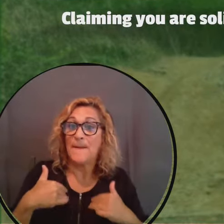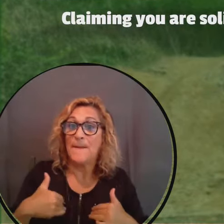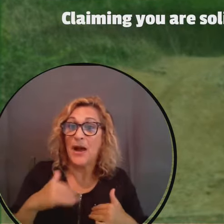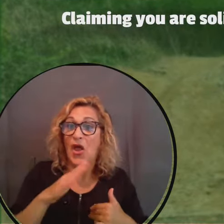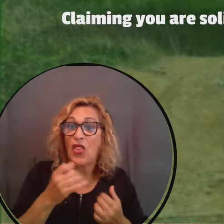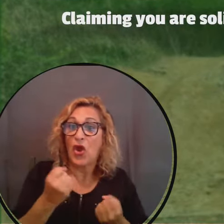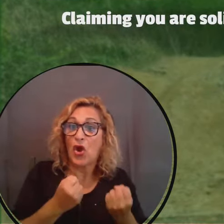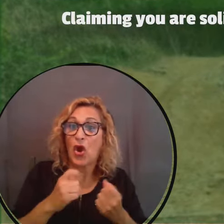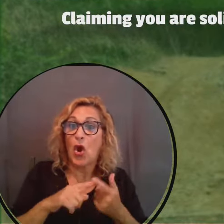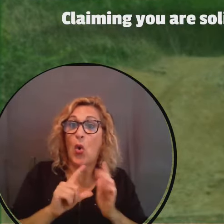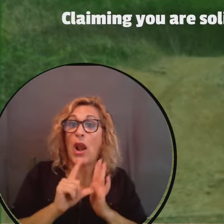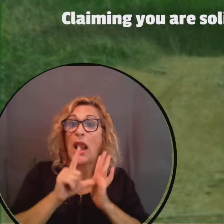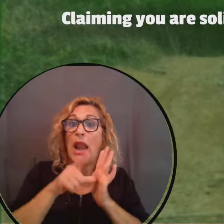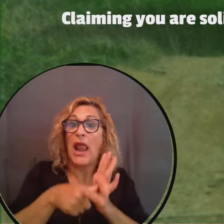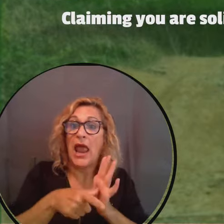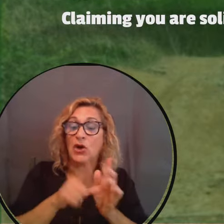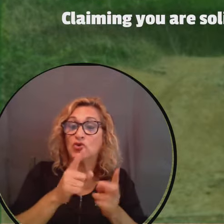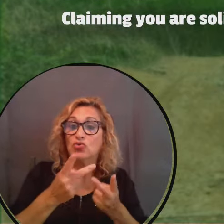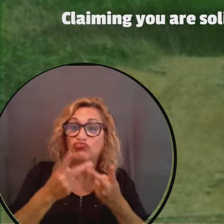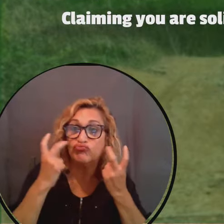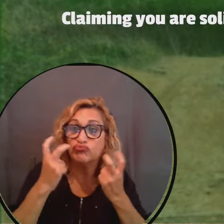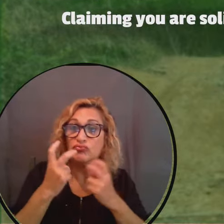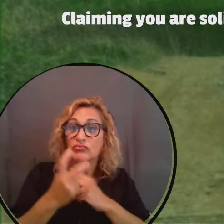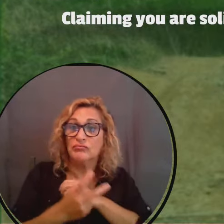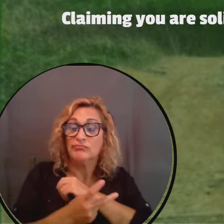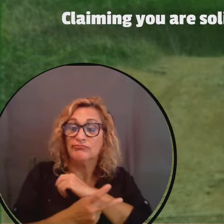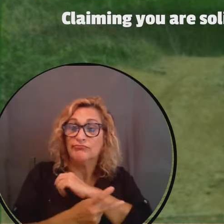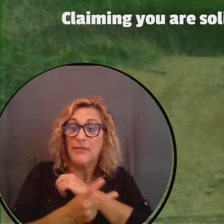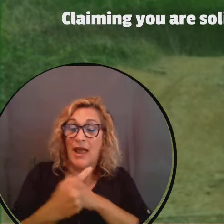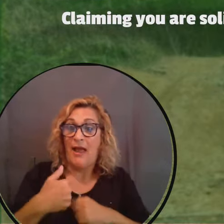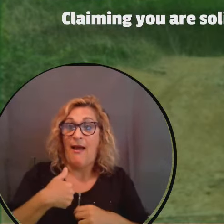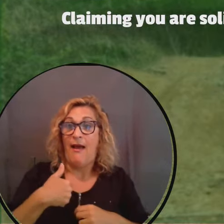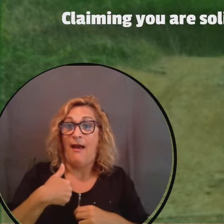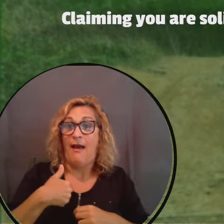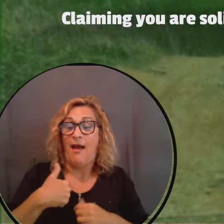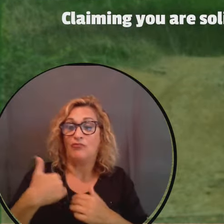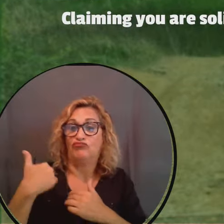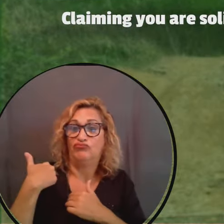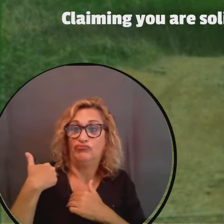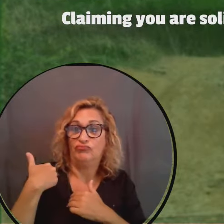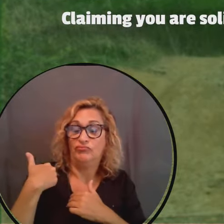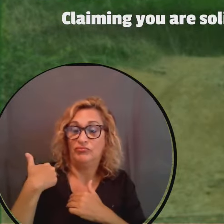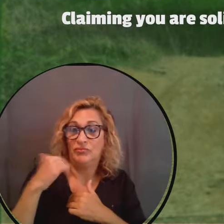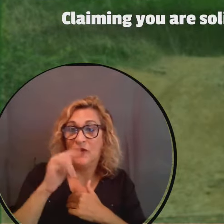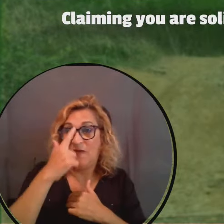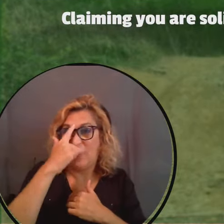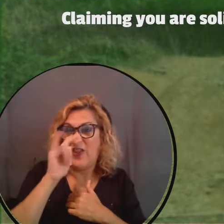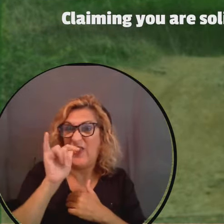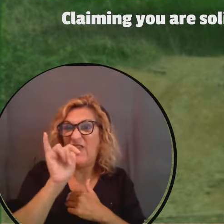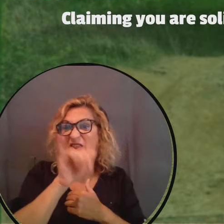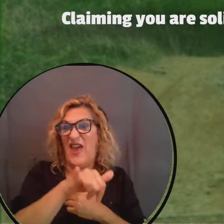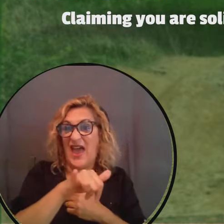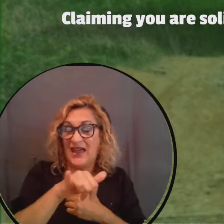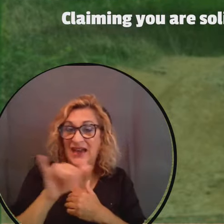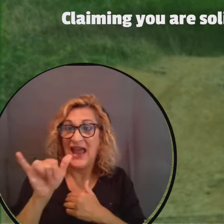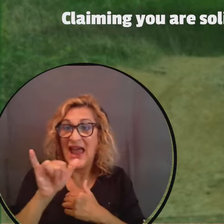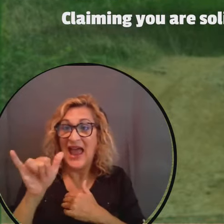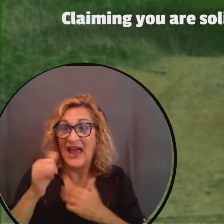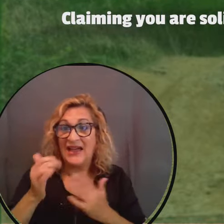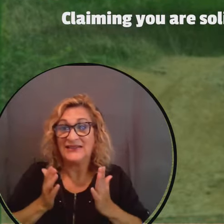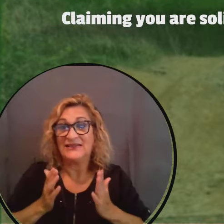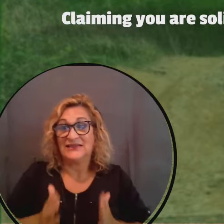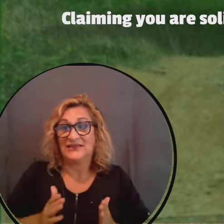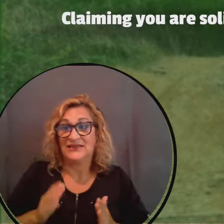to later on commit a crime, that I'm on the hook for that as a charity. And that's truly preposterous because that then